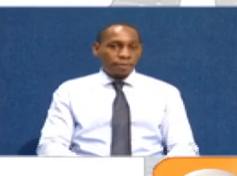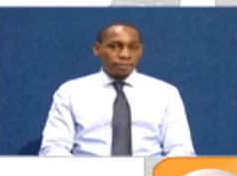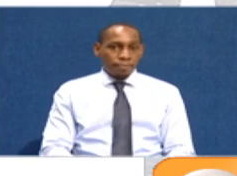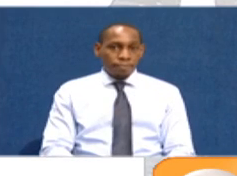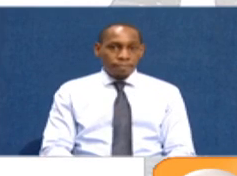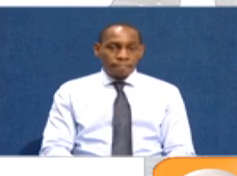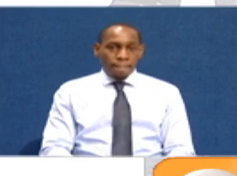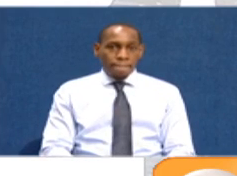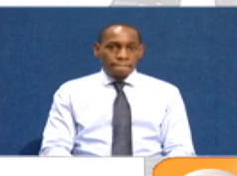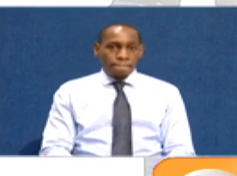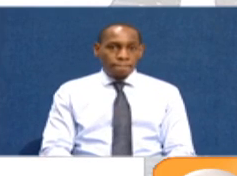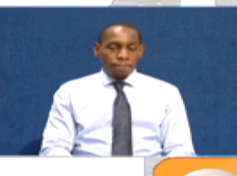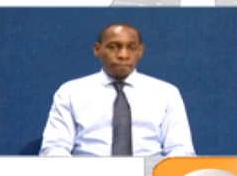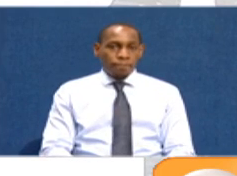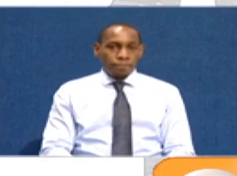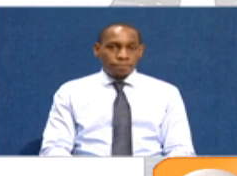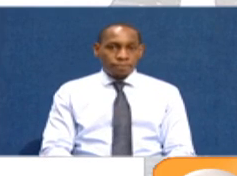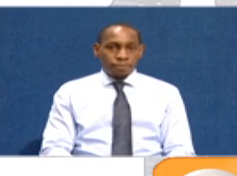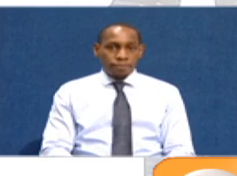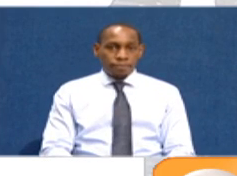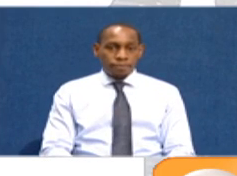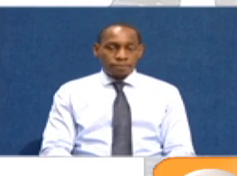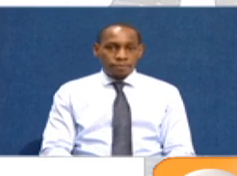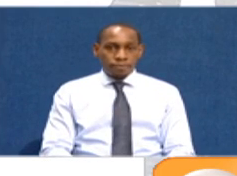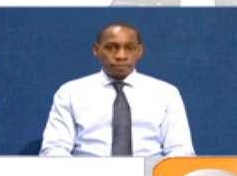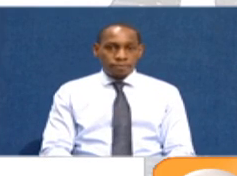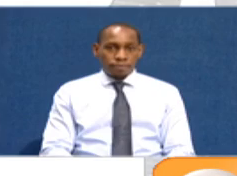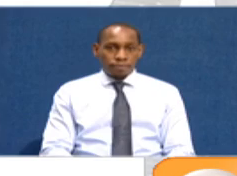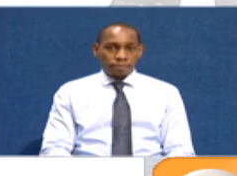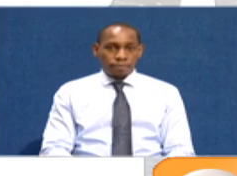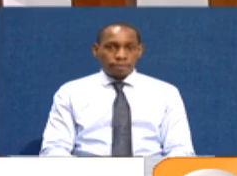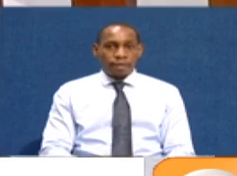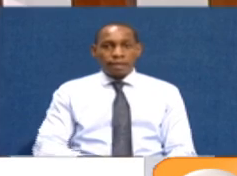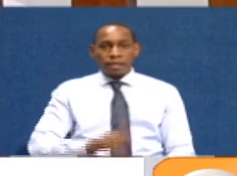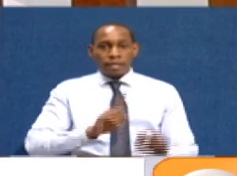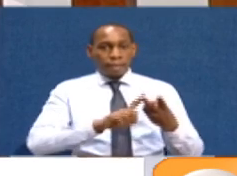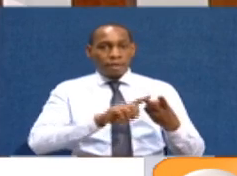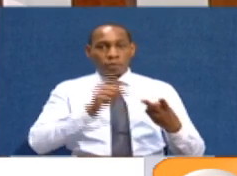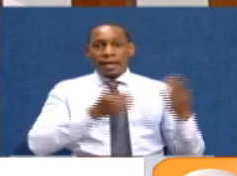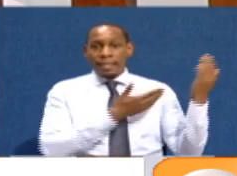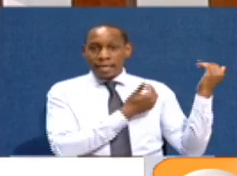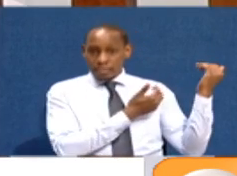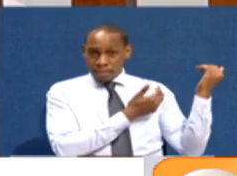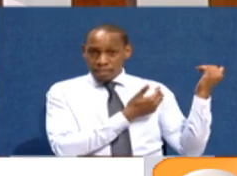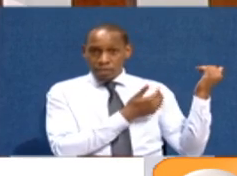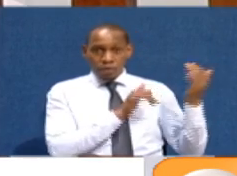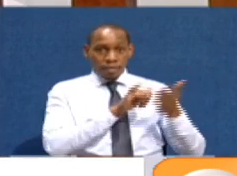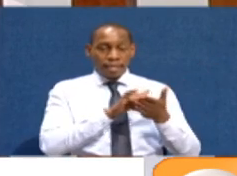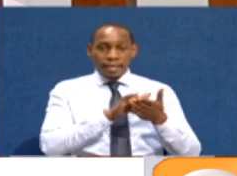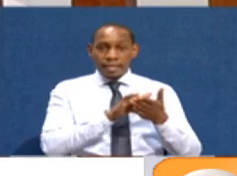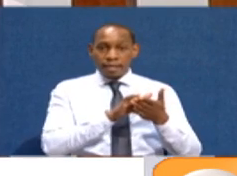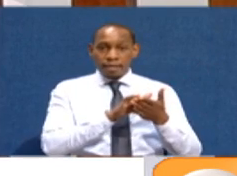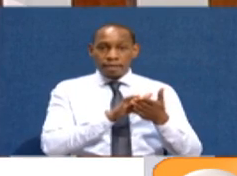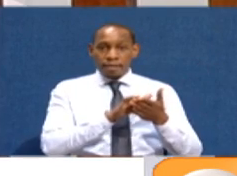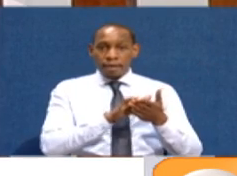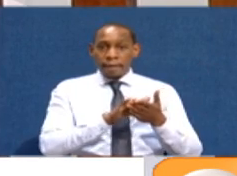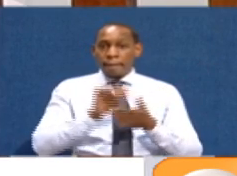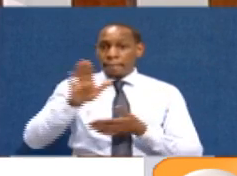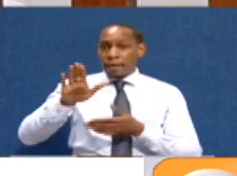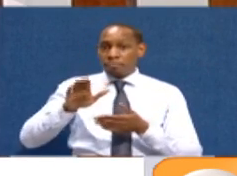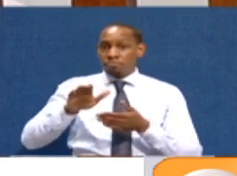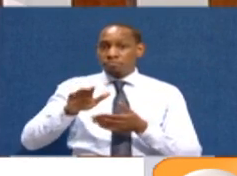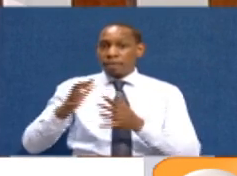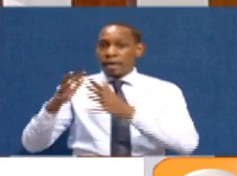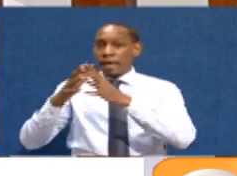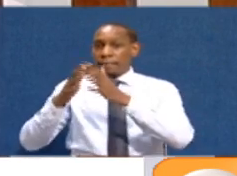need it. Yeah. And then there is, you know, this, you know, expectation, or I don't know what, mm-hmm. what the word to use, that, you know, because you've been